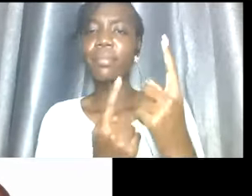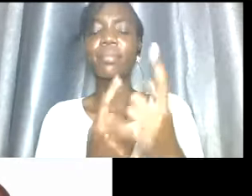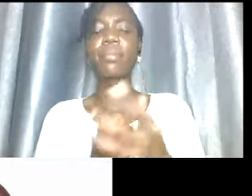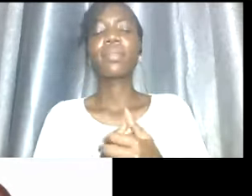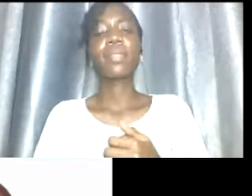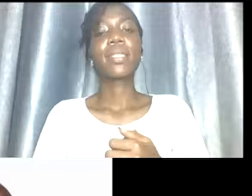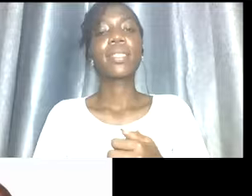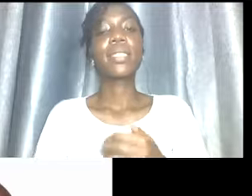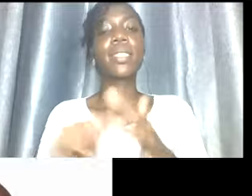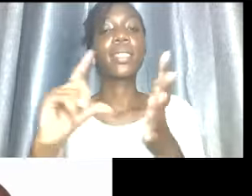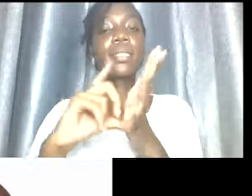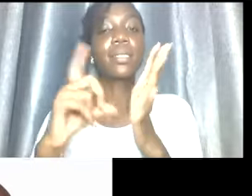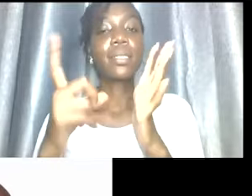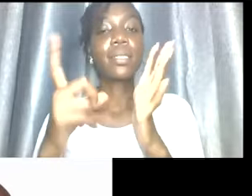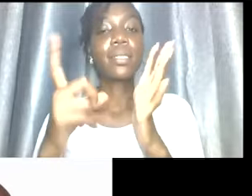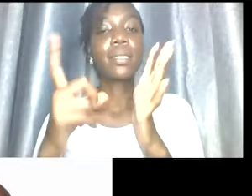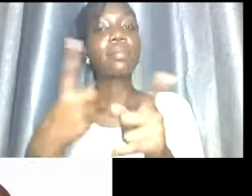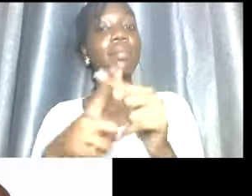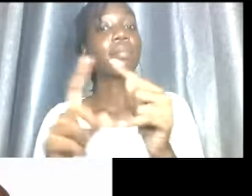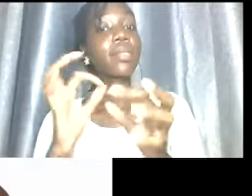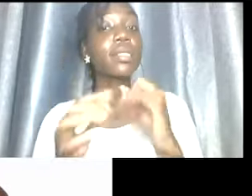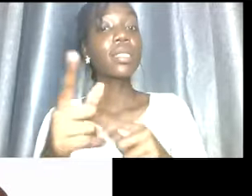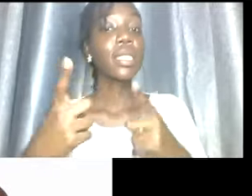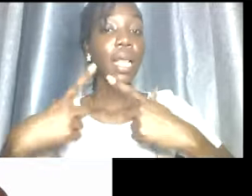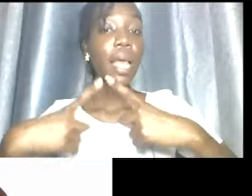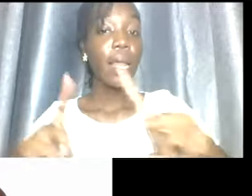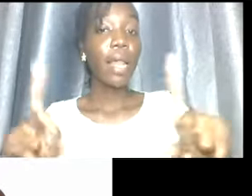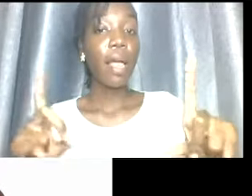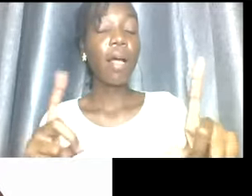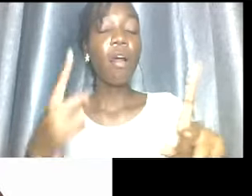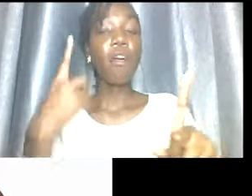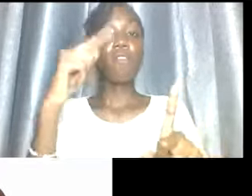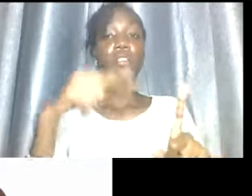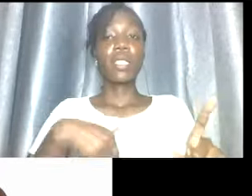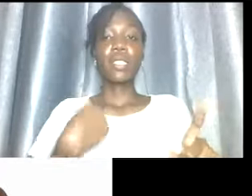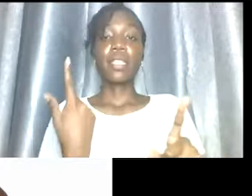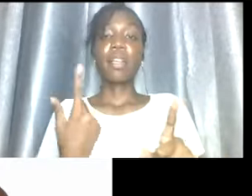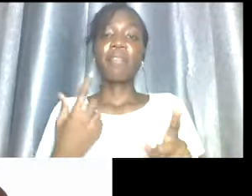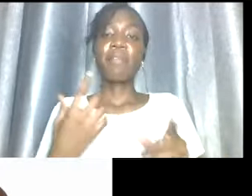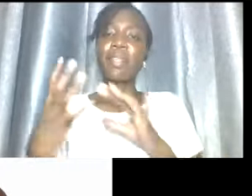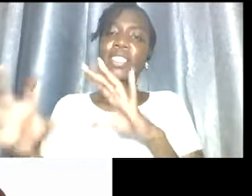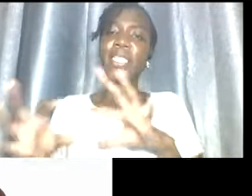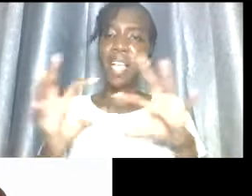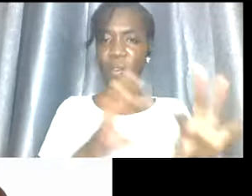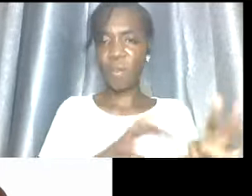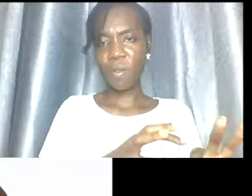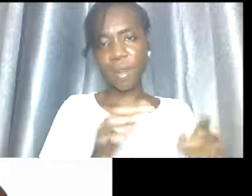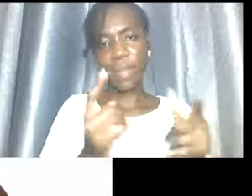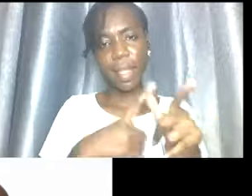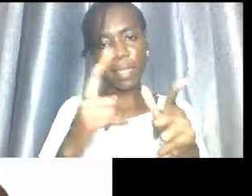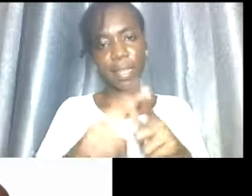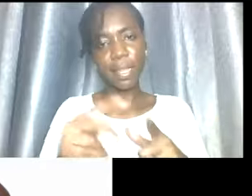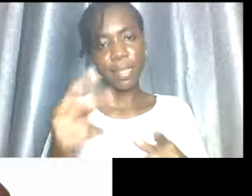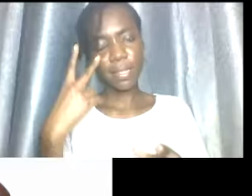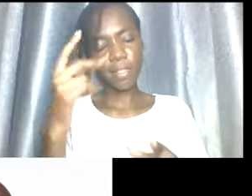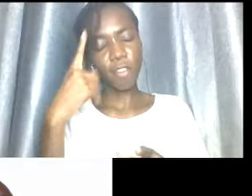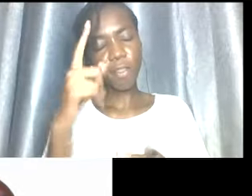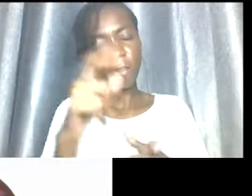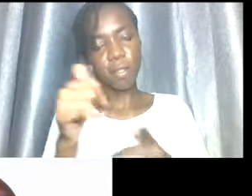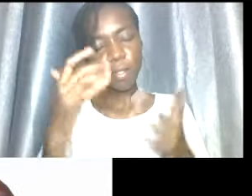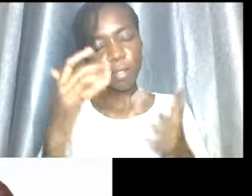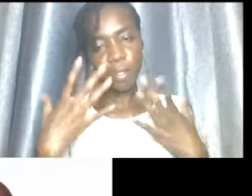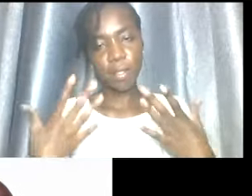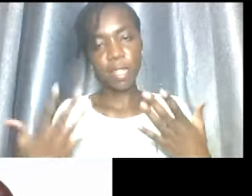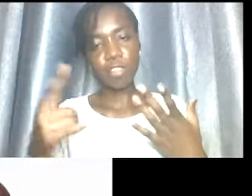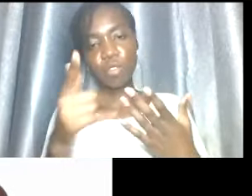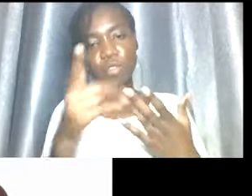But if we just allow for ourselves to struggle and not look for other avenues that we could tap into just